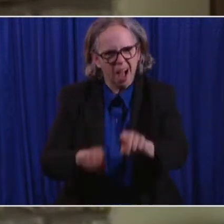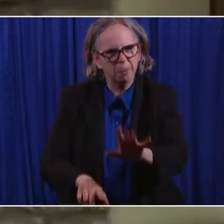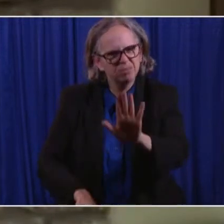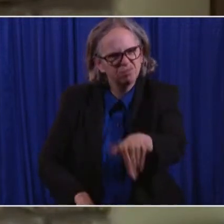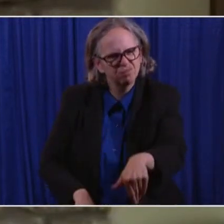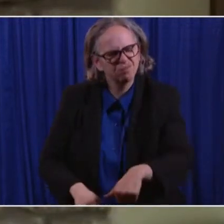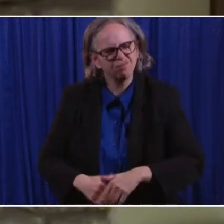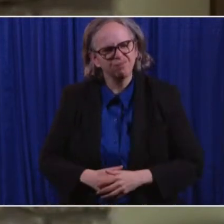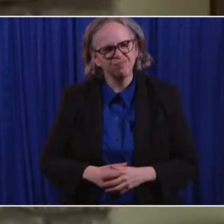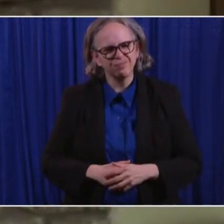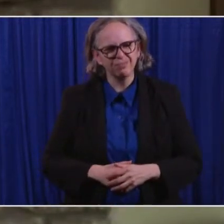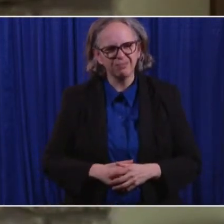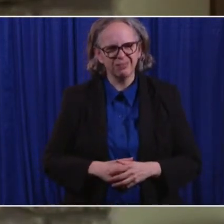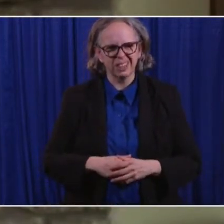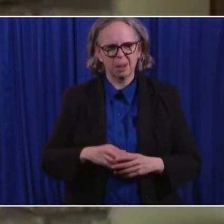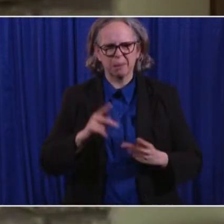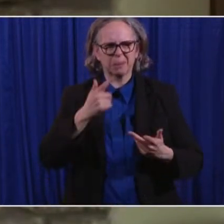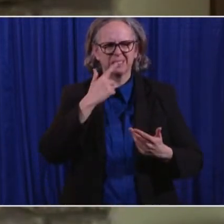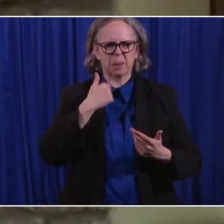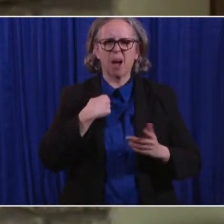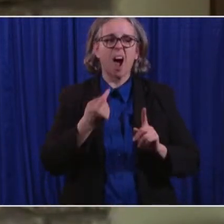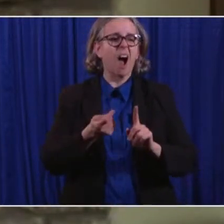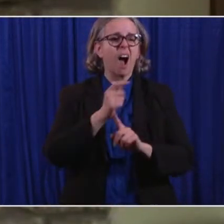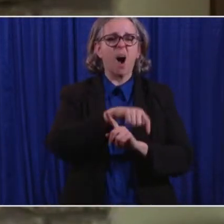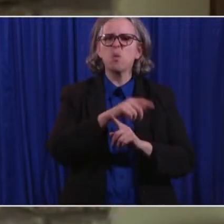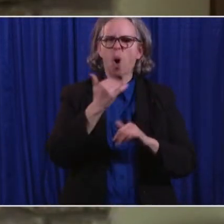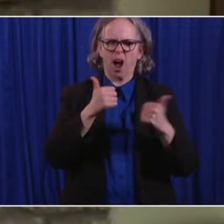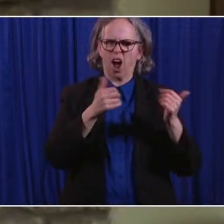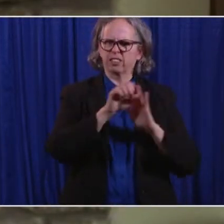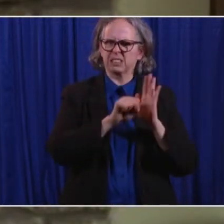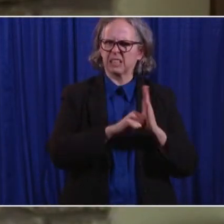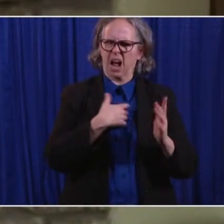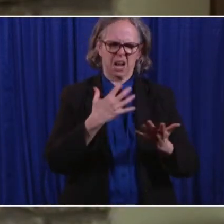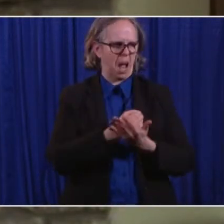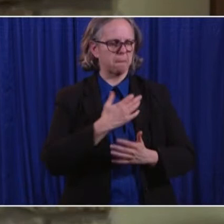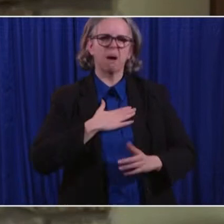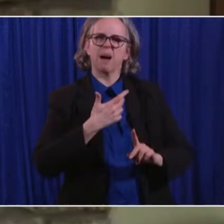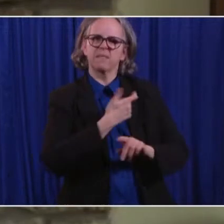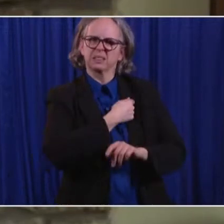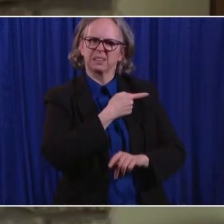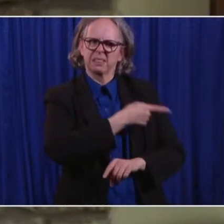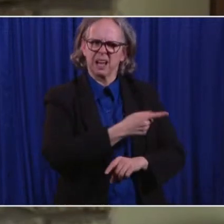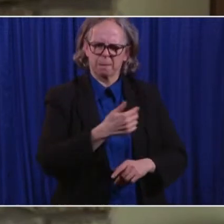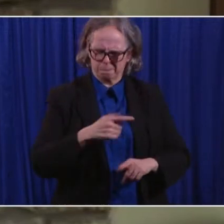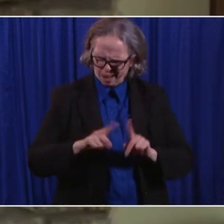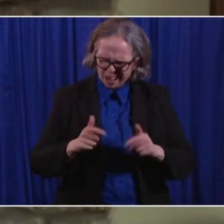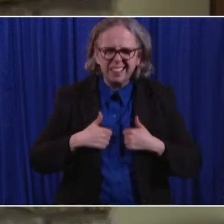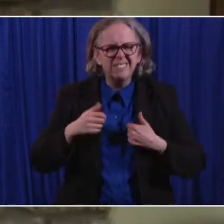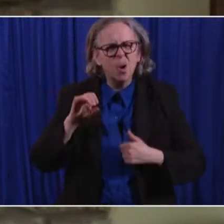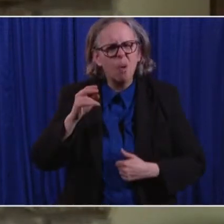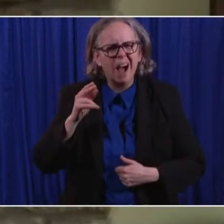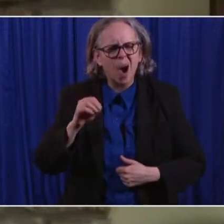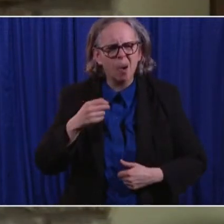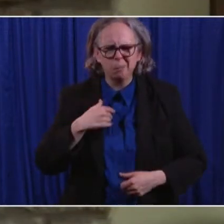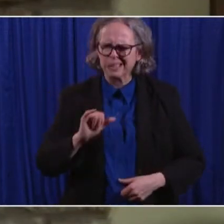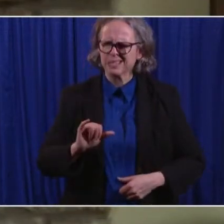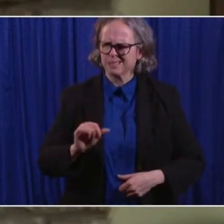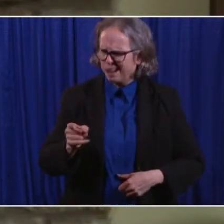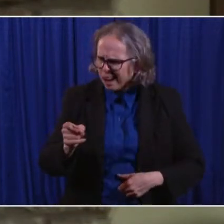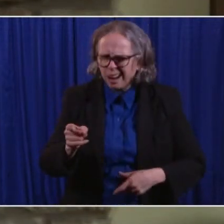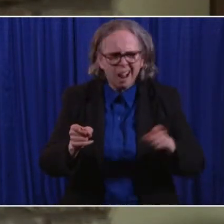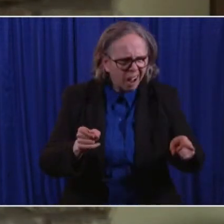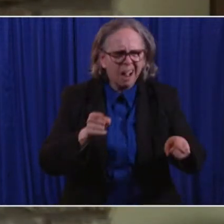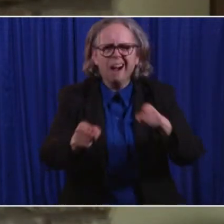another state. They don't live in that other state, they live in Ohio. So if we start trying to impose that,